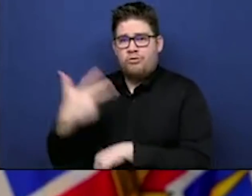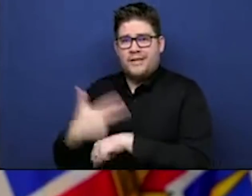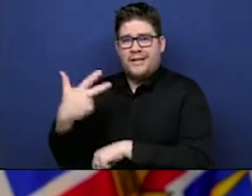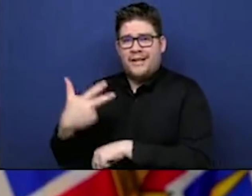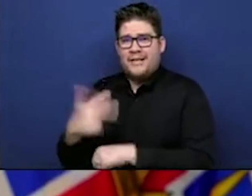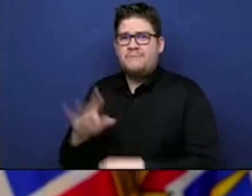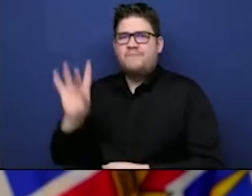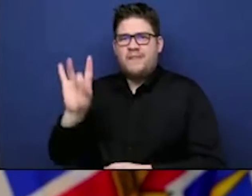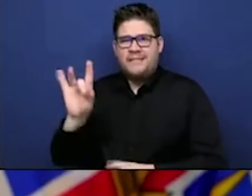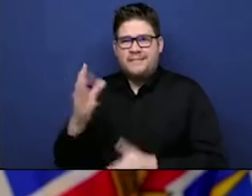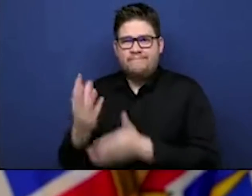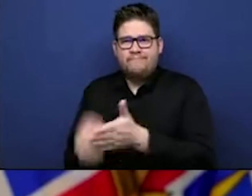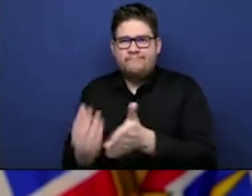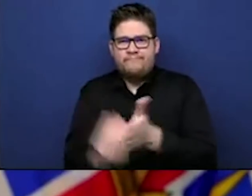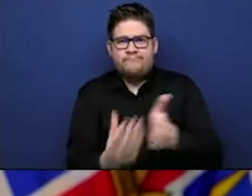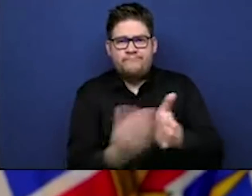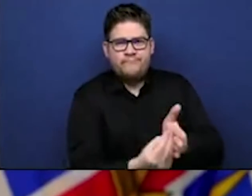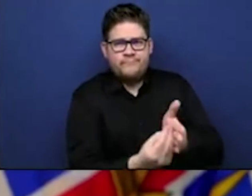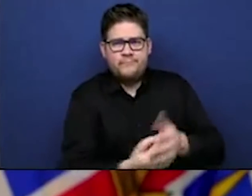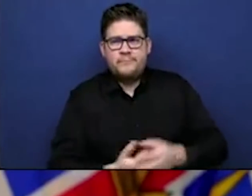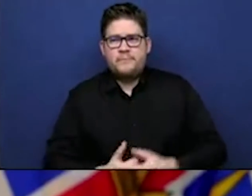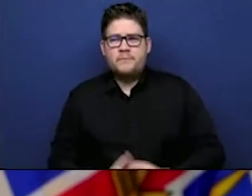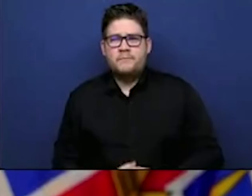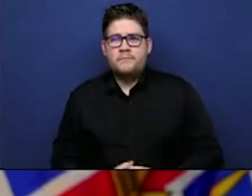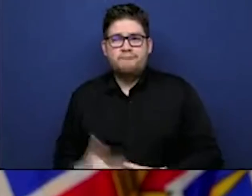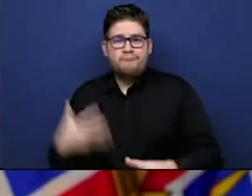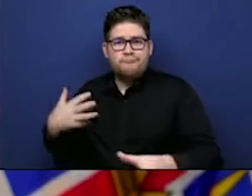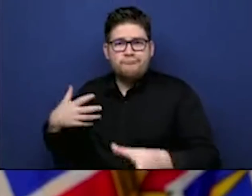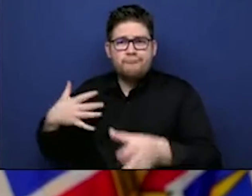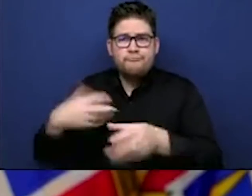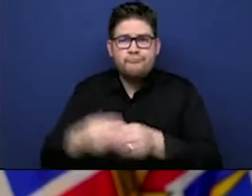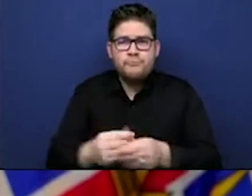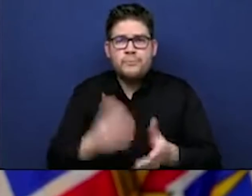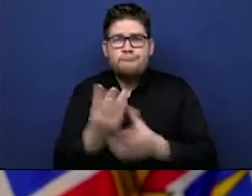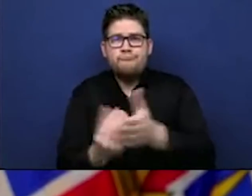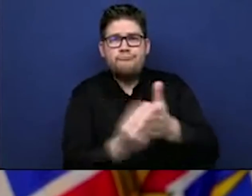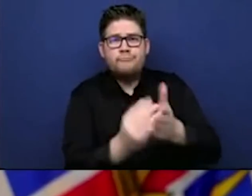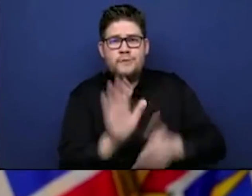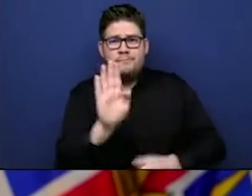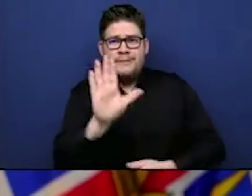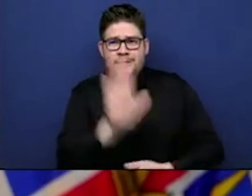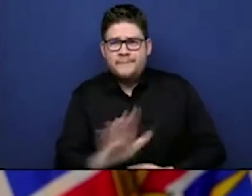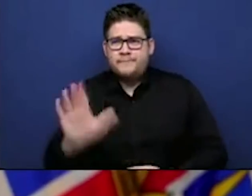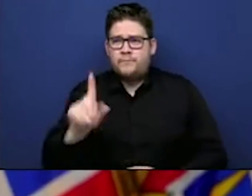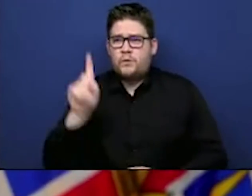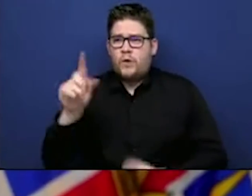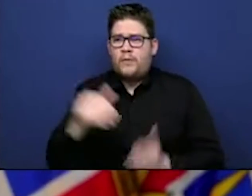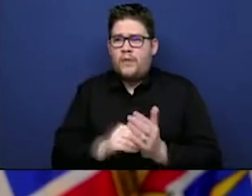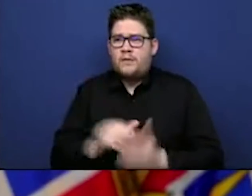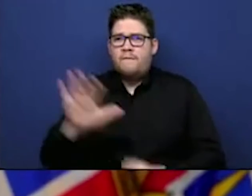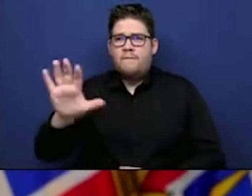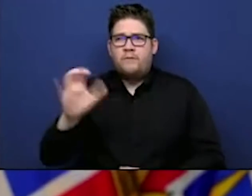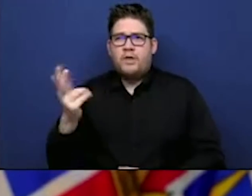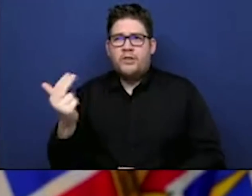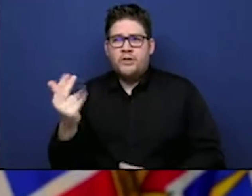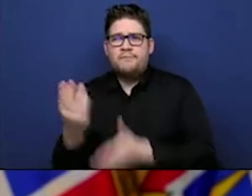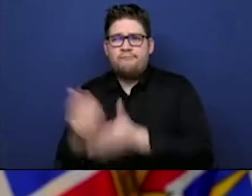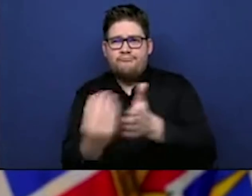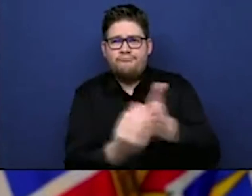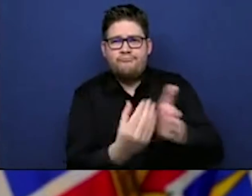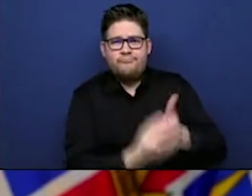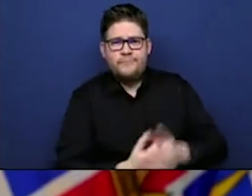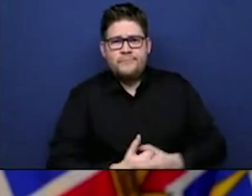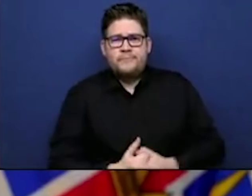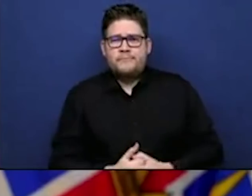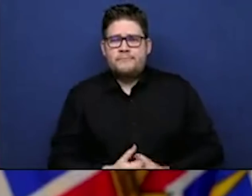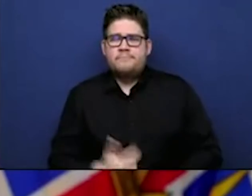number of people who've died from COVID-19 to 1,513. As always, we think of those people who have loved